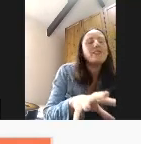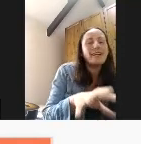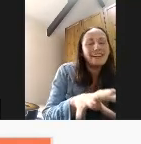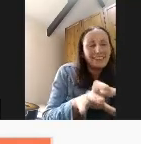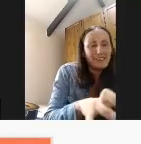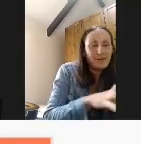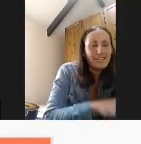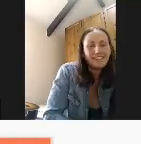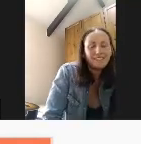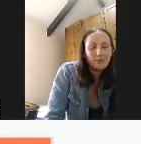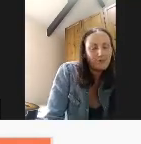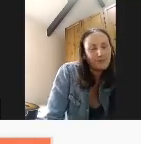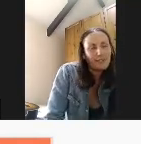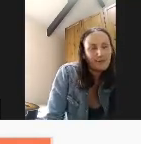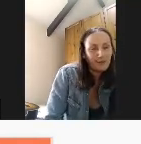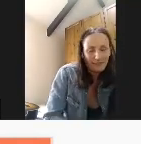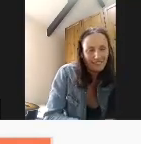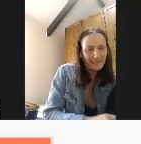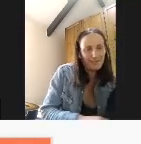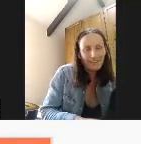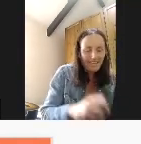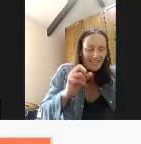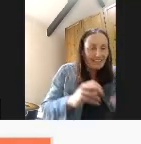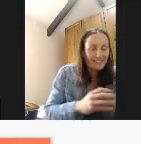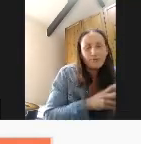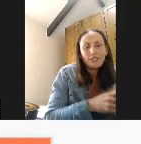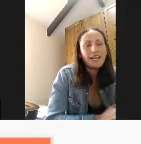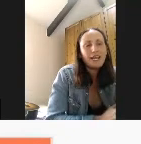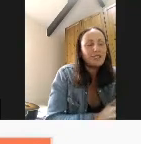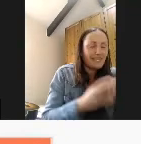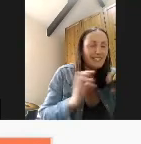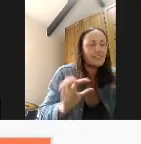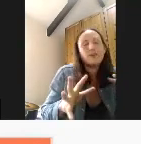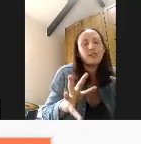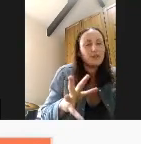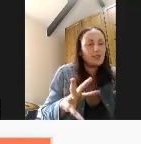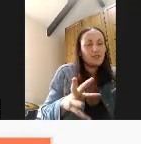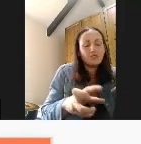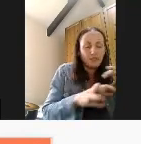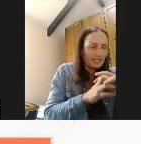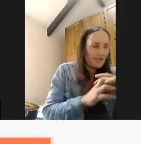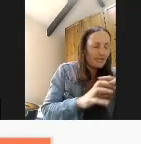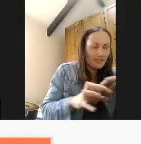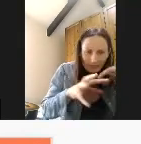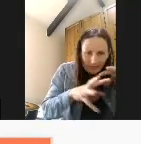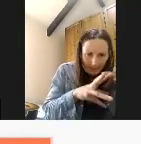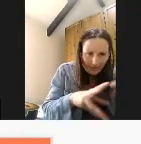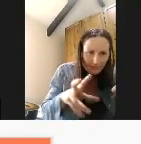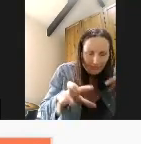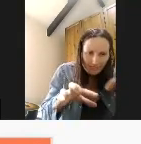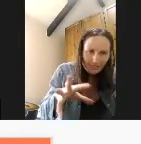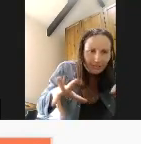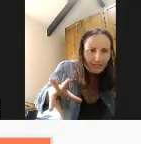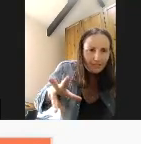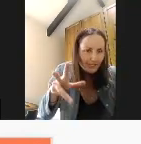mycelial network that you might be familiar with. And this is really how we see the work that we do, trying to kind of become